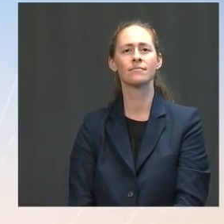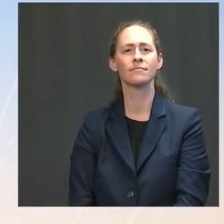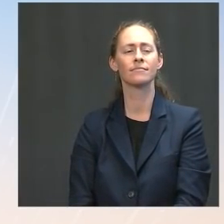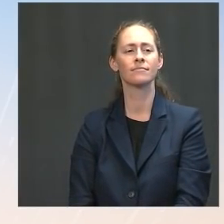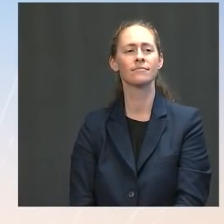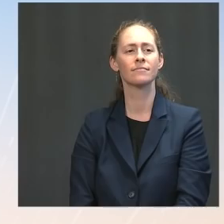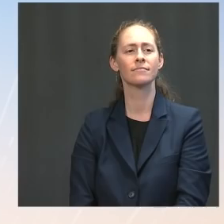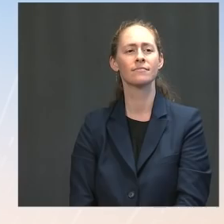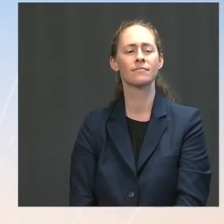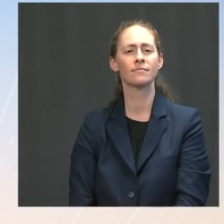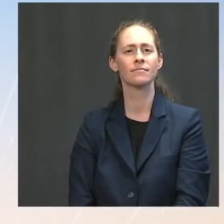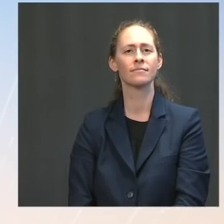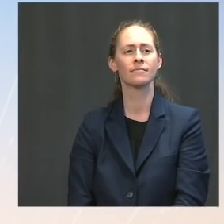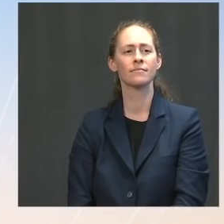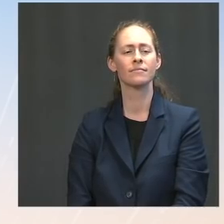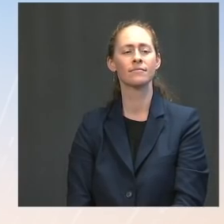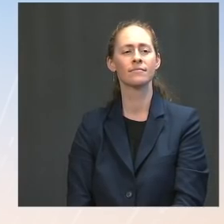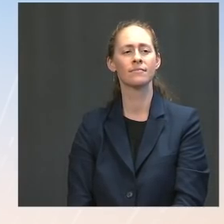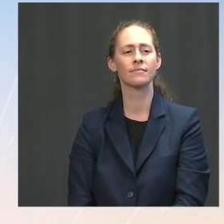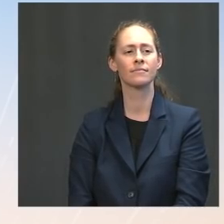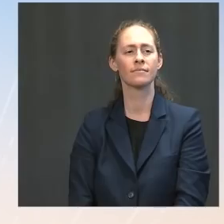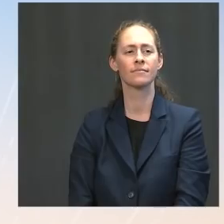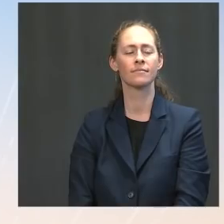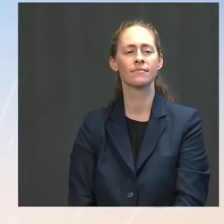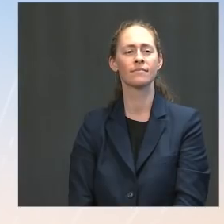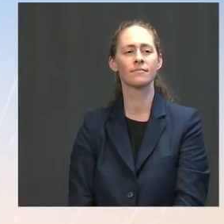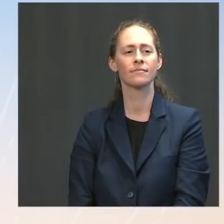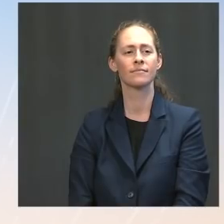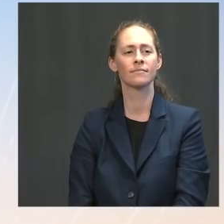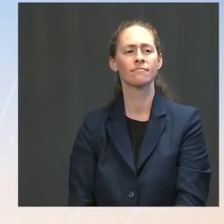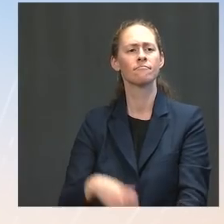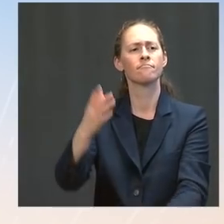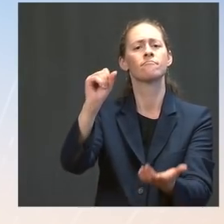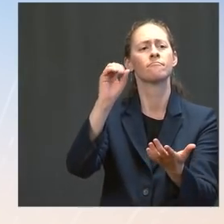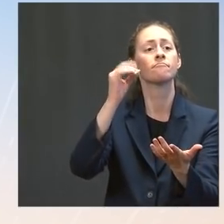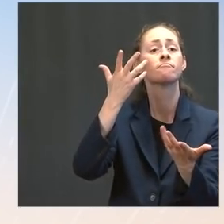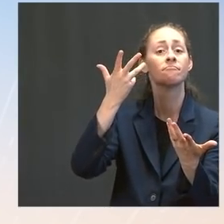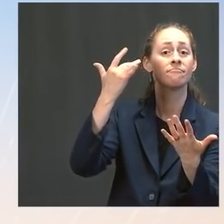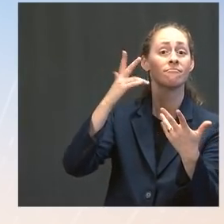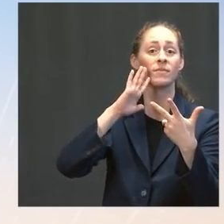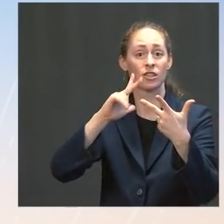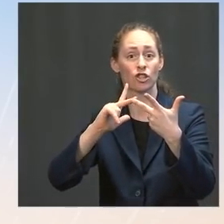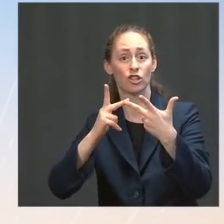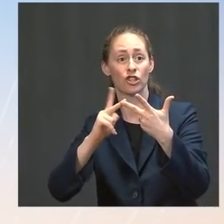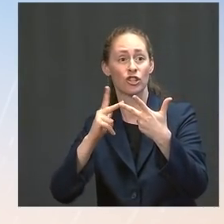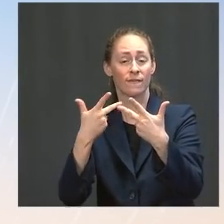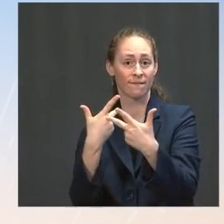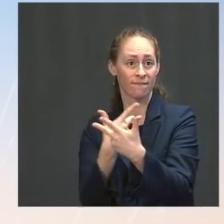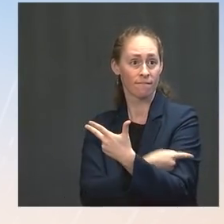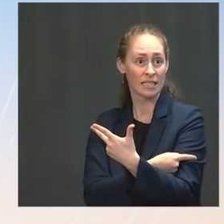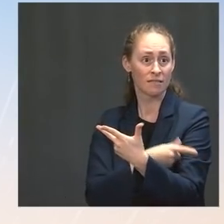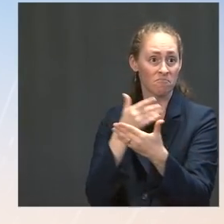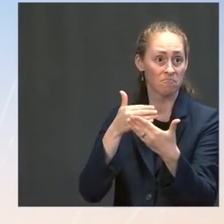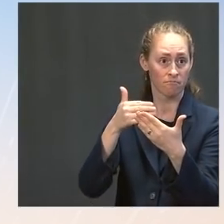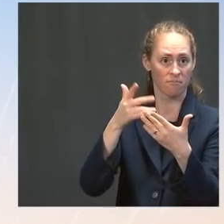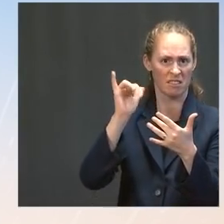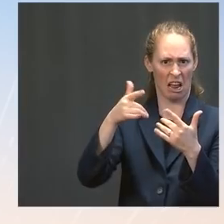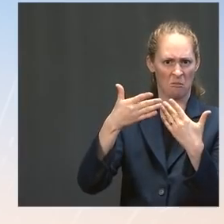court's order. And I would just note, I should have said this a little earlier, our point of view continues to be that this